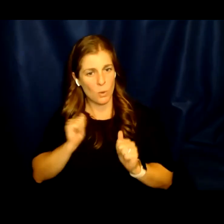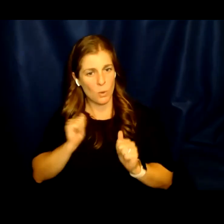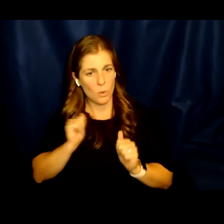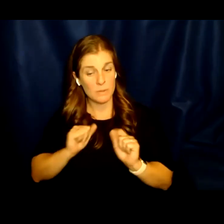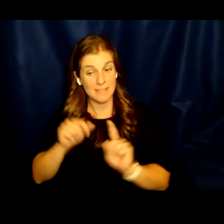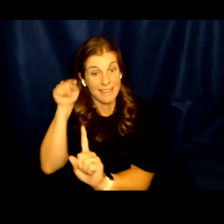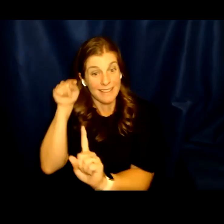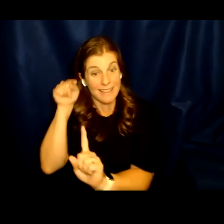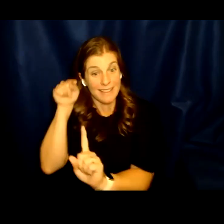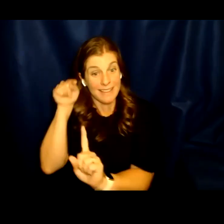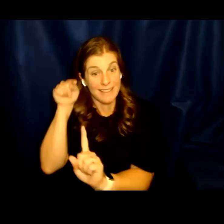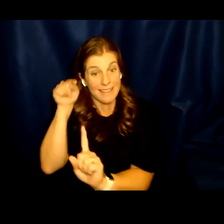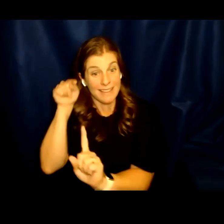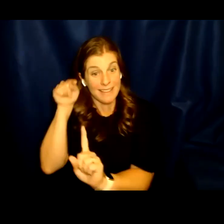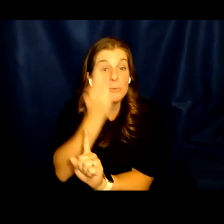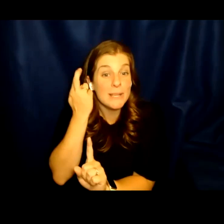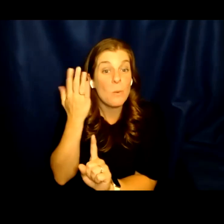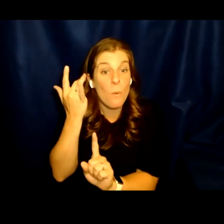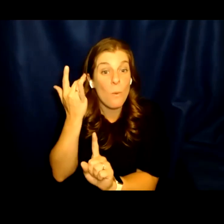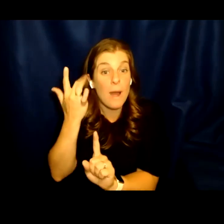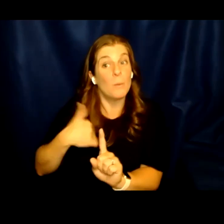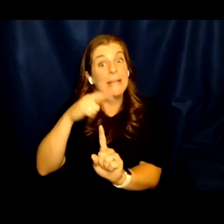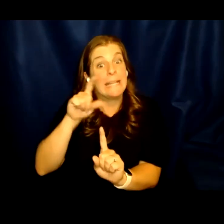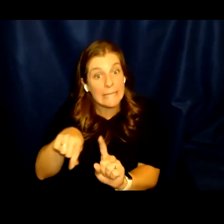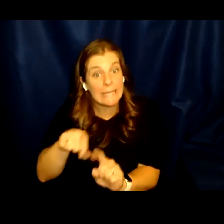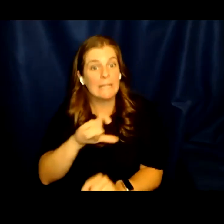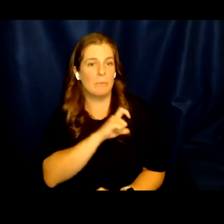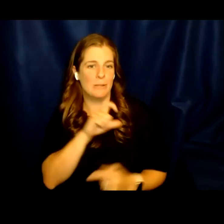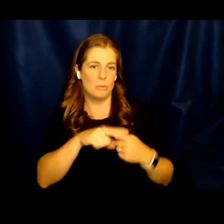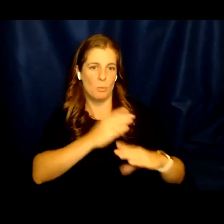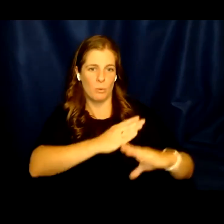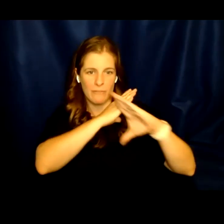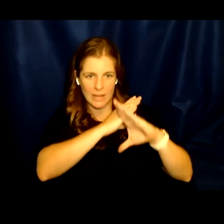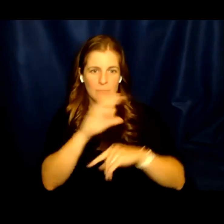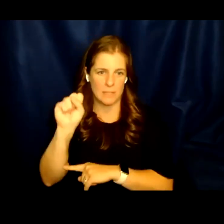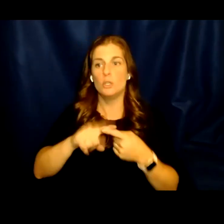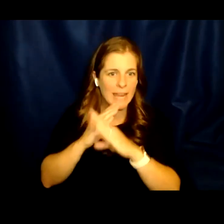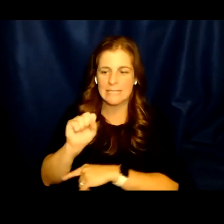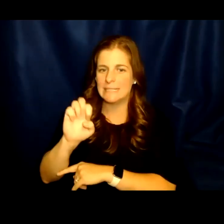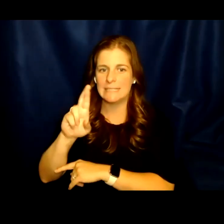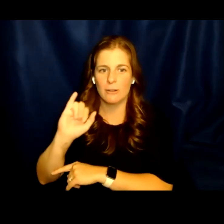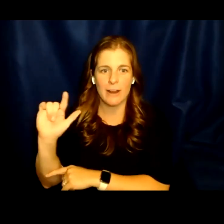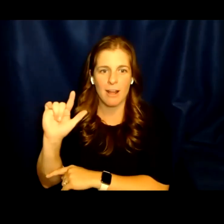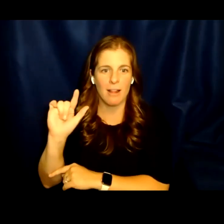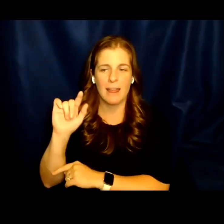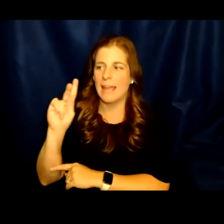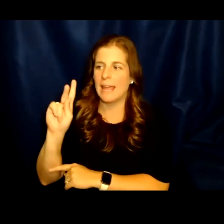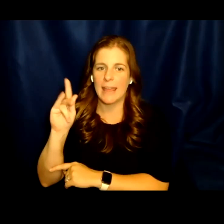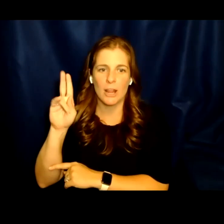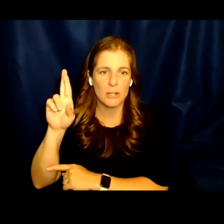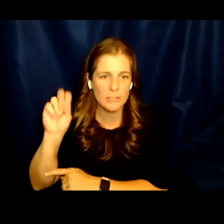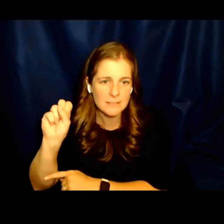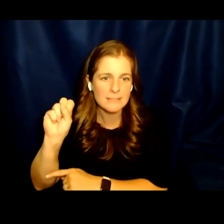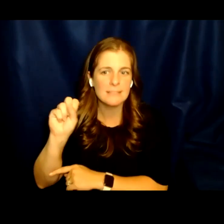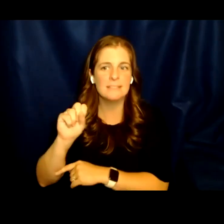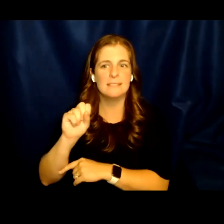prevent sexual violence, to prevent serial killers, to keep us safe from serial killers. The police spectacularly showed that